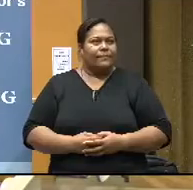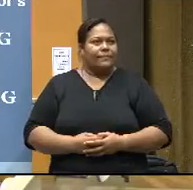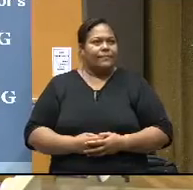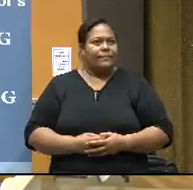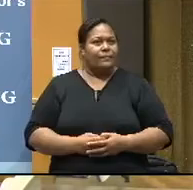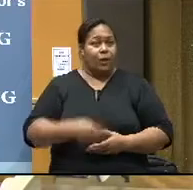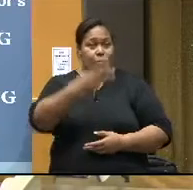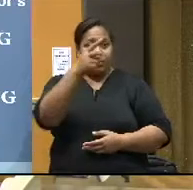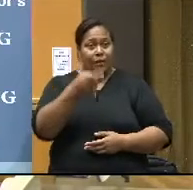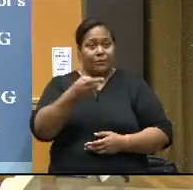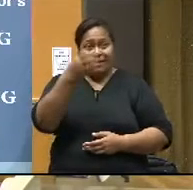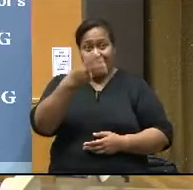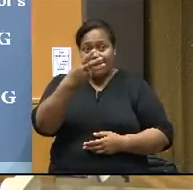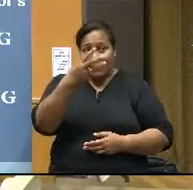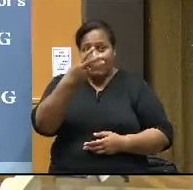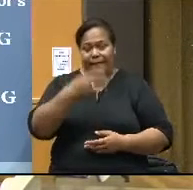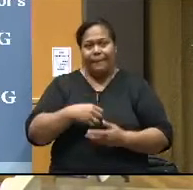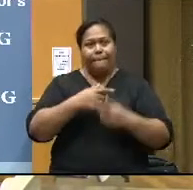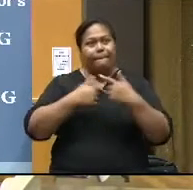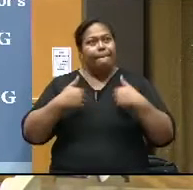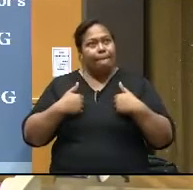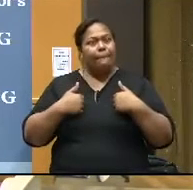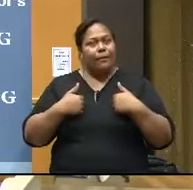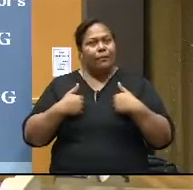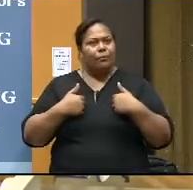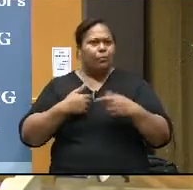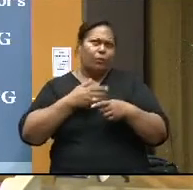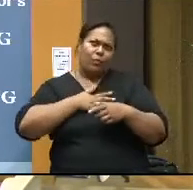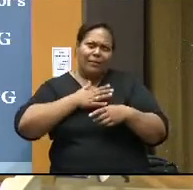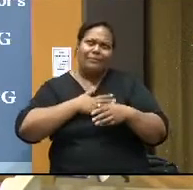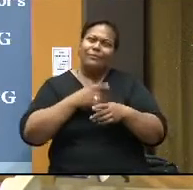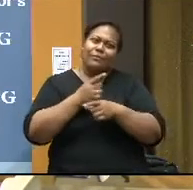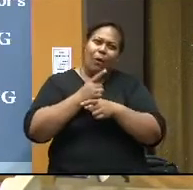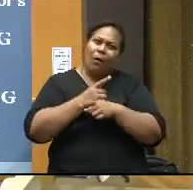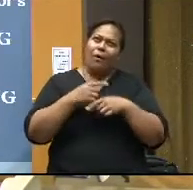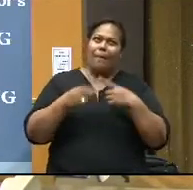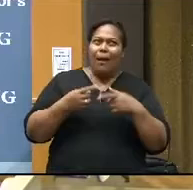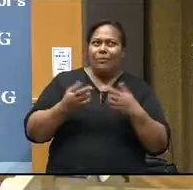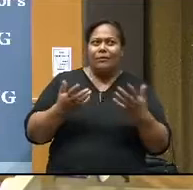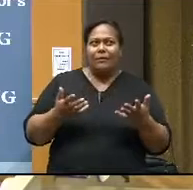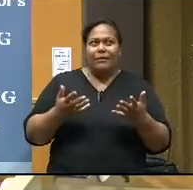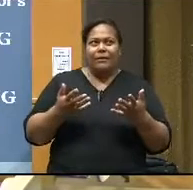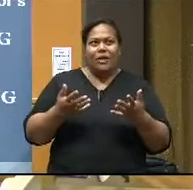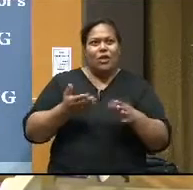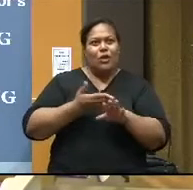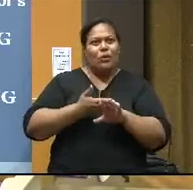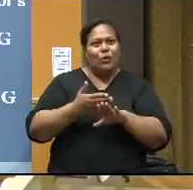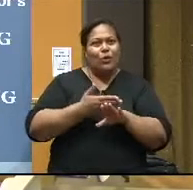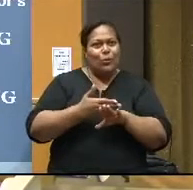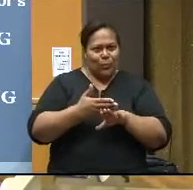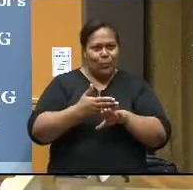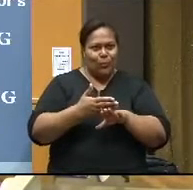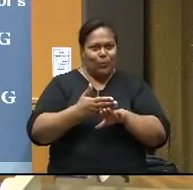In 2013, we wanted to talk a little bit more about the newer